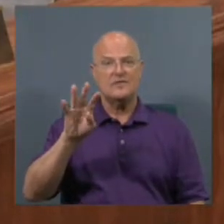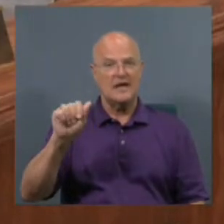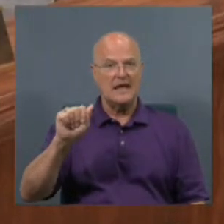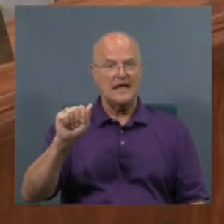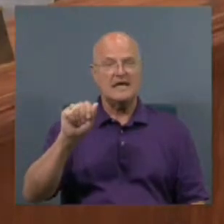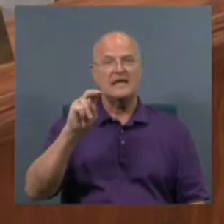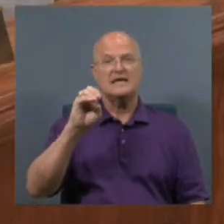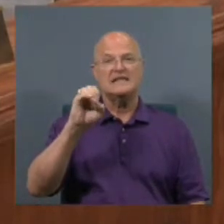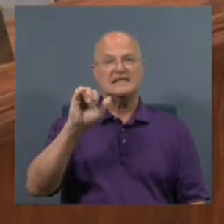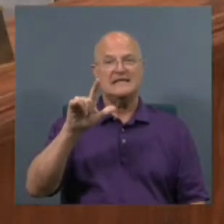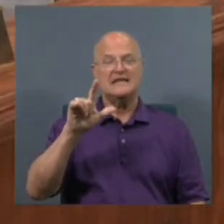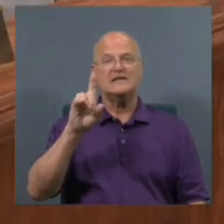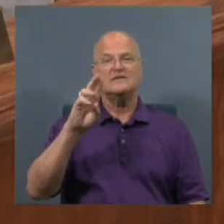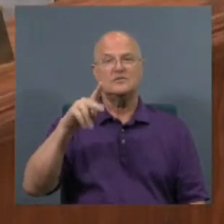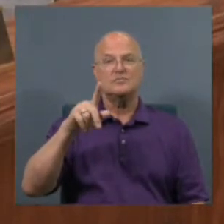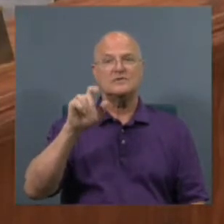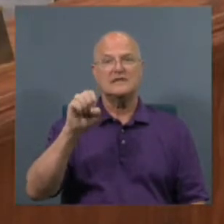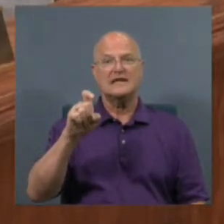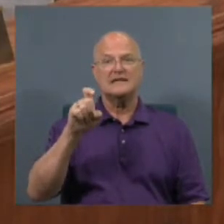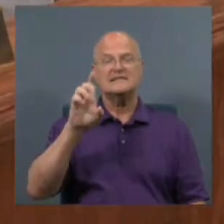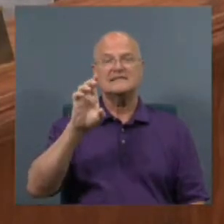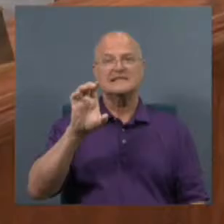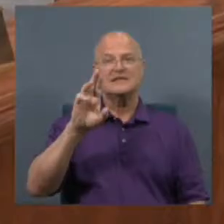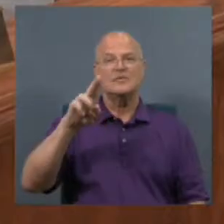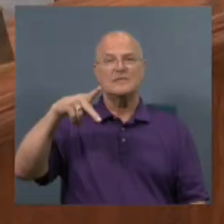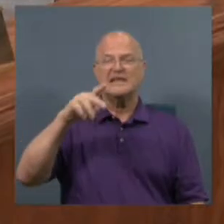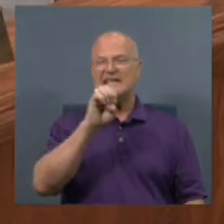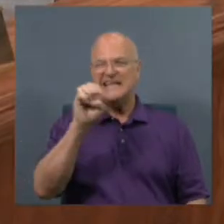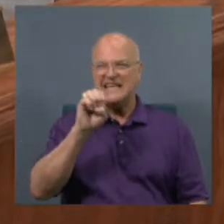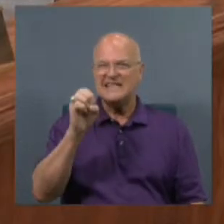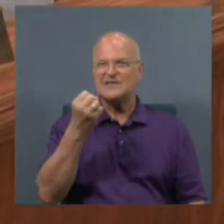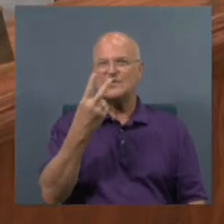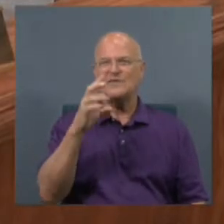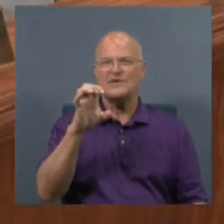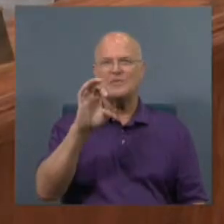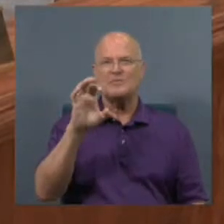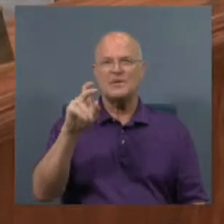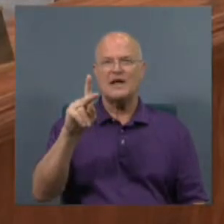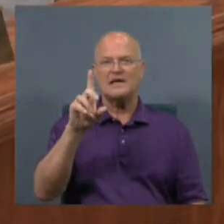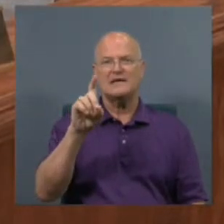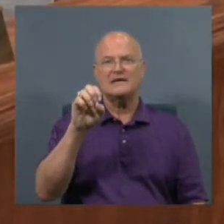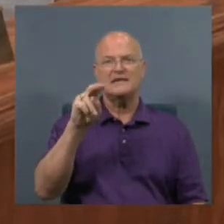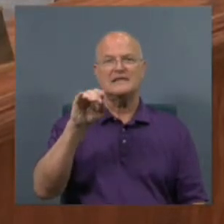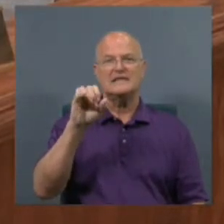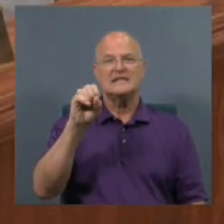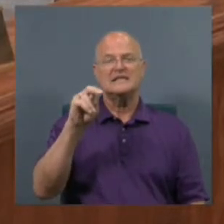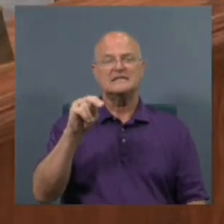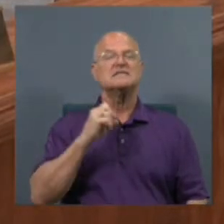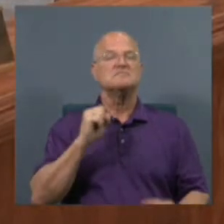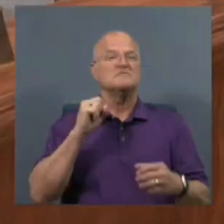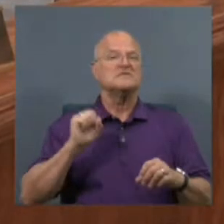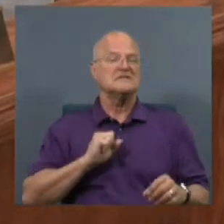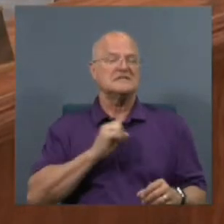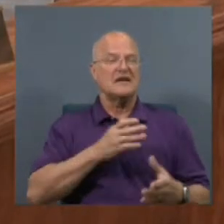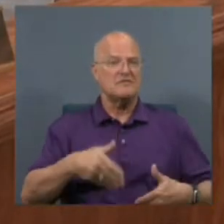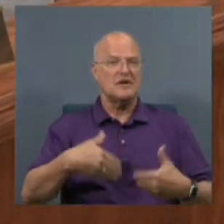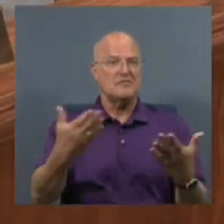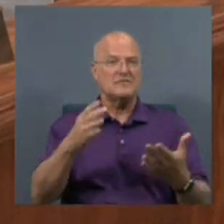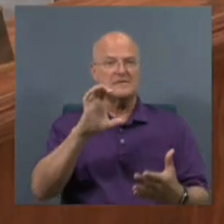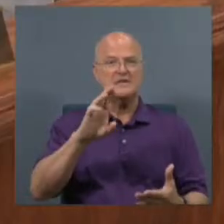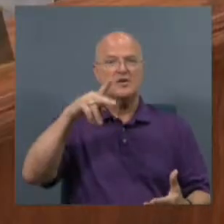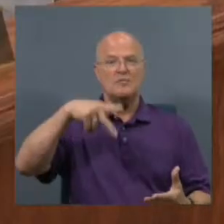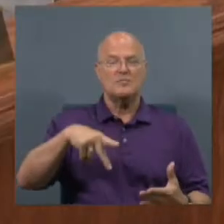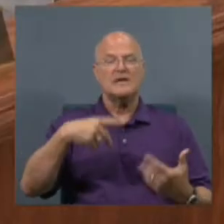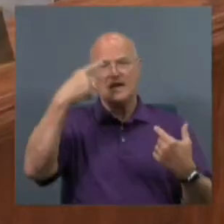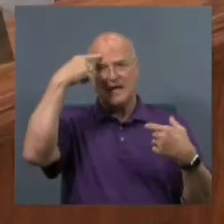Z9094A, Neal Duplex, CUP, east side of the 1200 block of Dennison Street. Staff recommends approval of the requested CUP